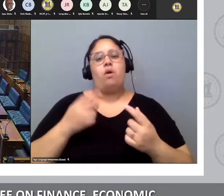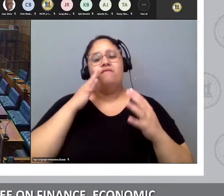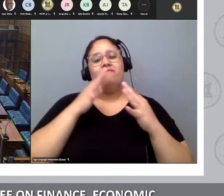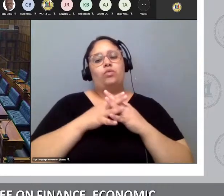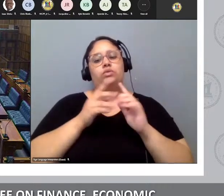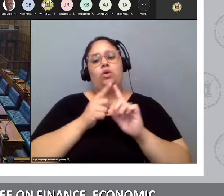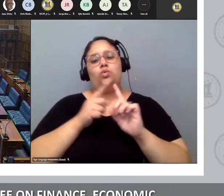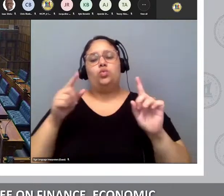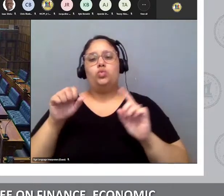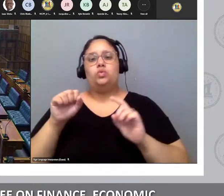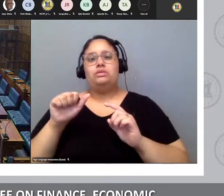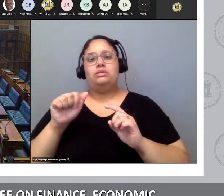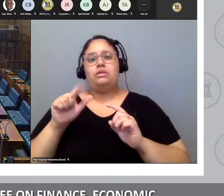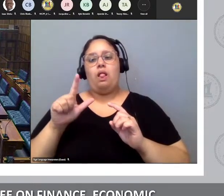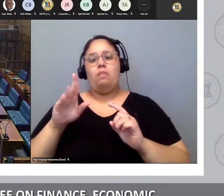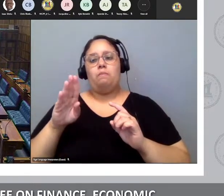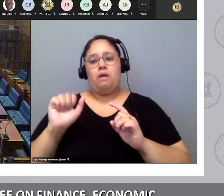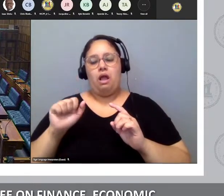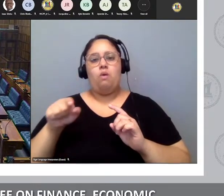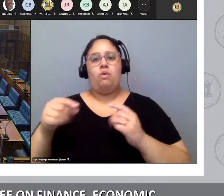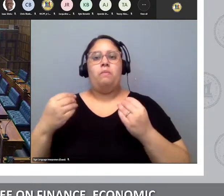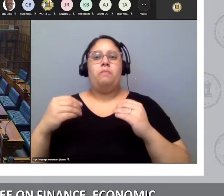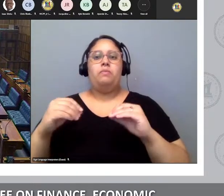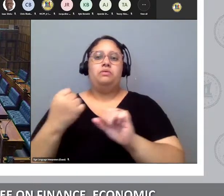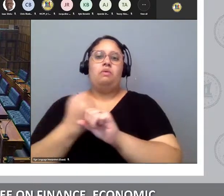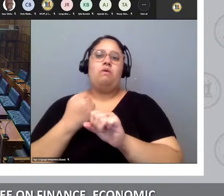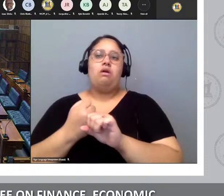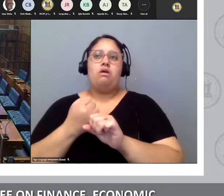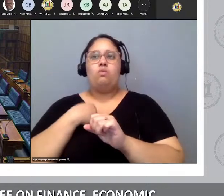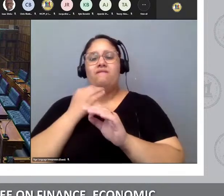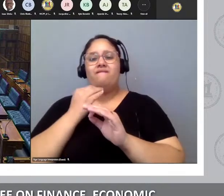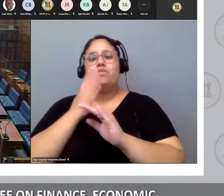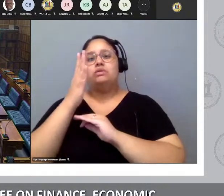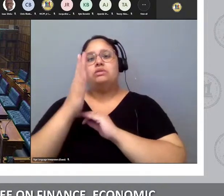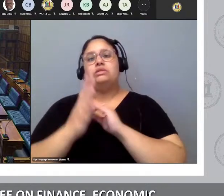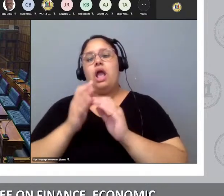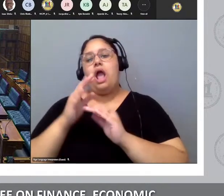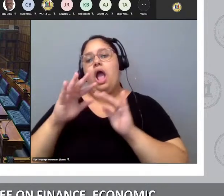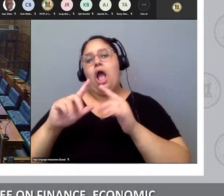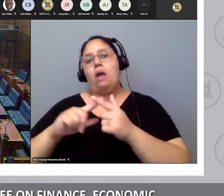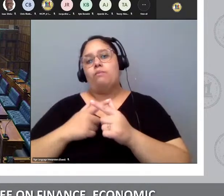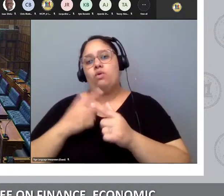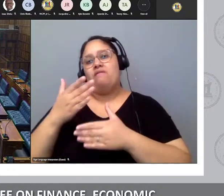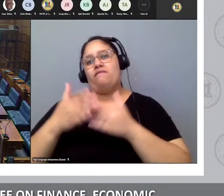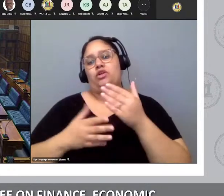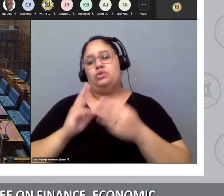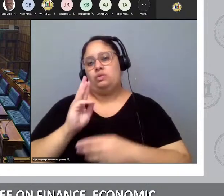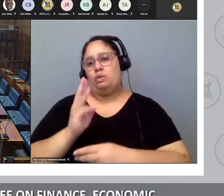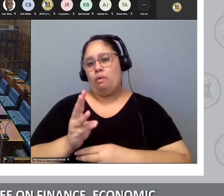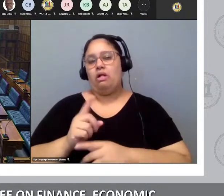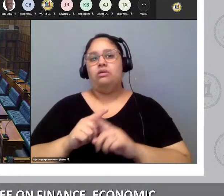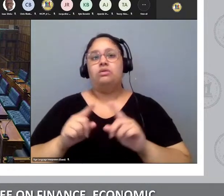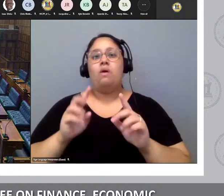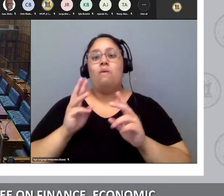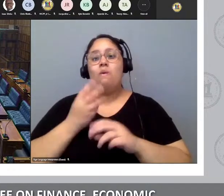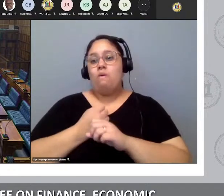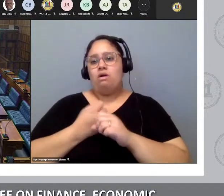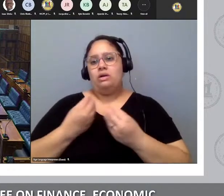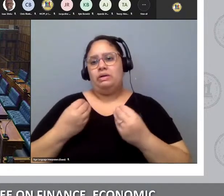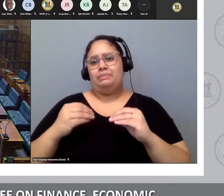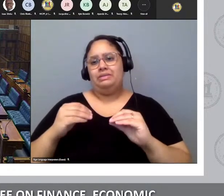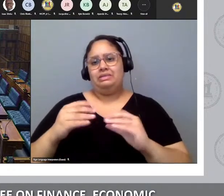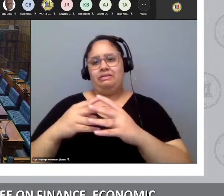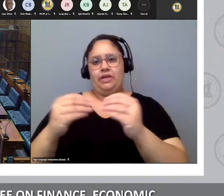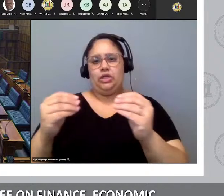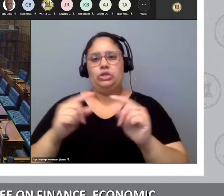work that is being done that we foresee that by April it should be completed so there is work that is being done and there's